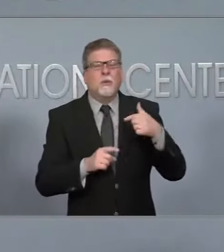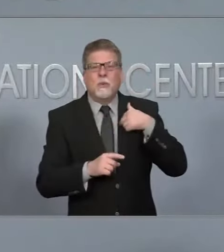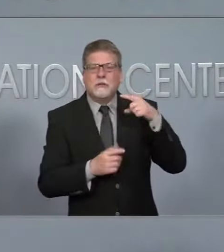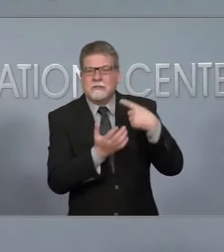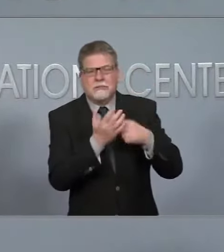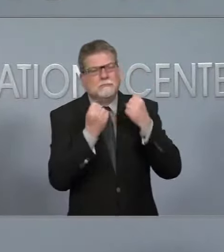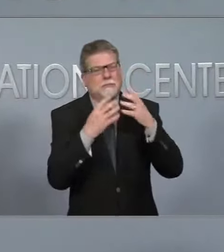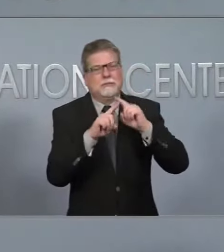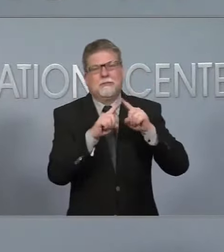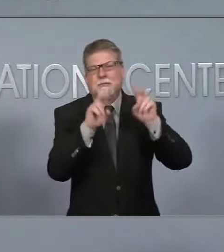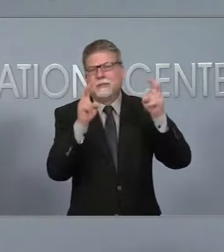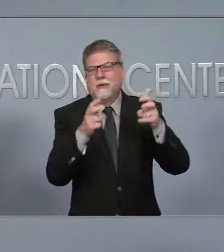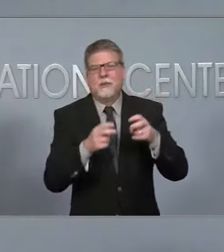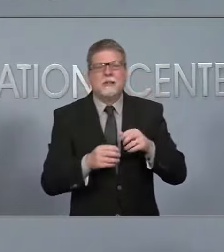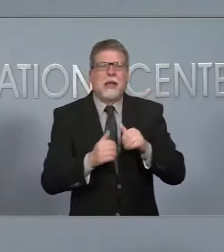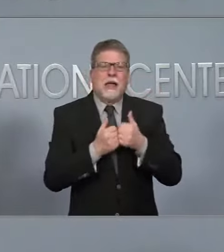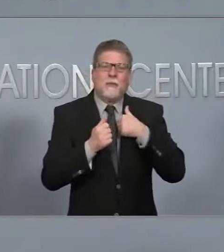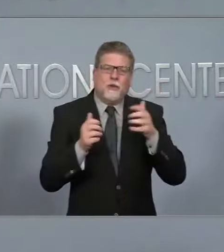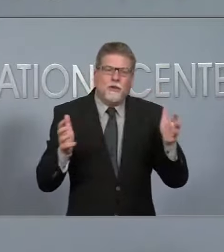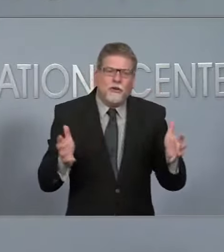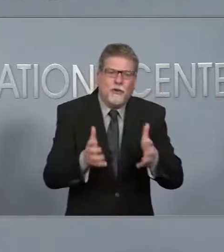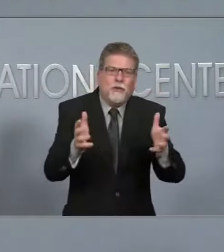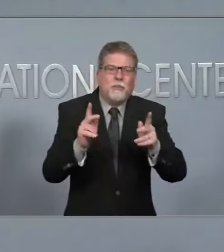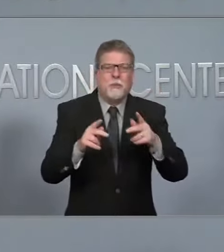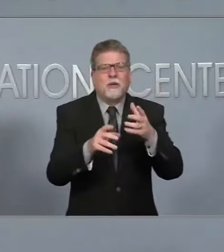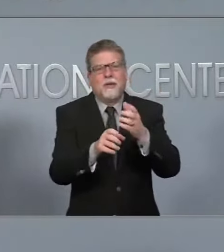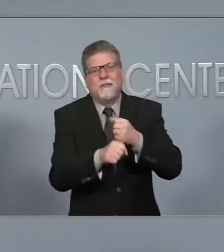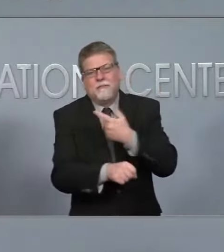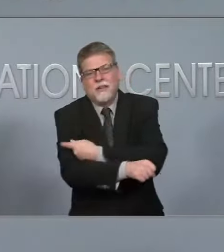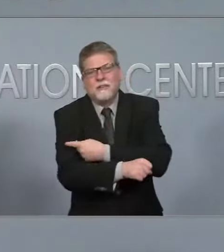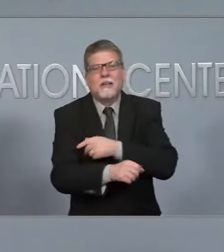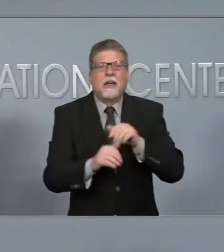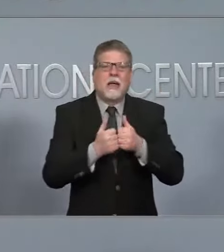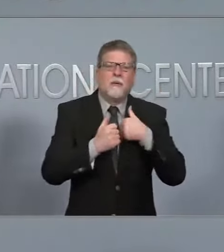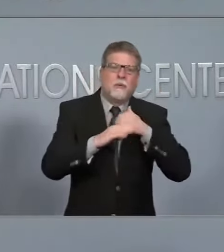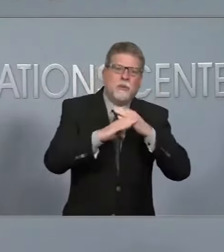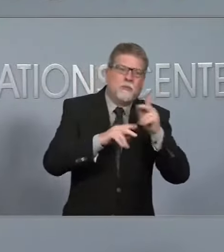steps that we can take to make sure that people are protected. Okay, thanks.